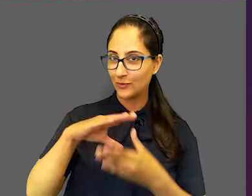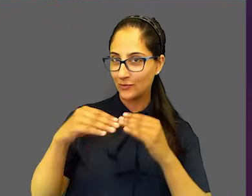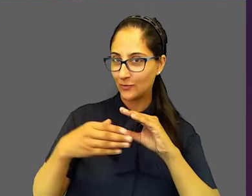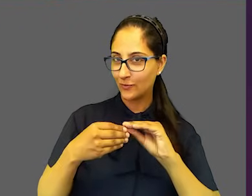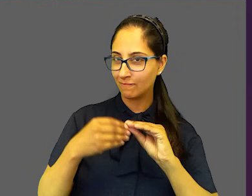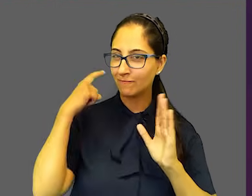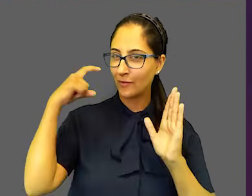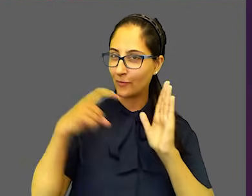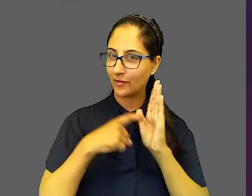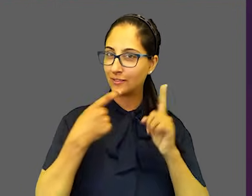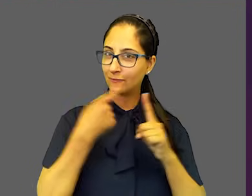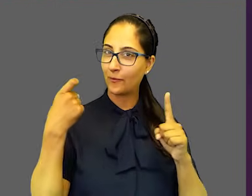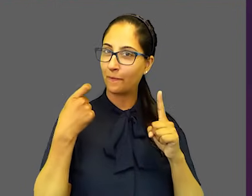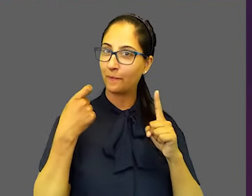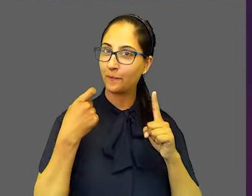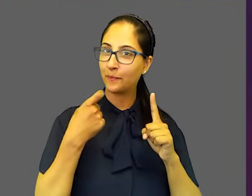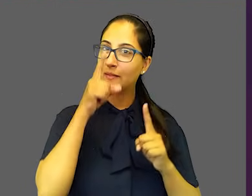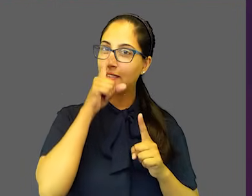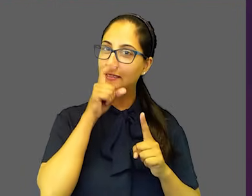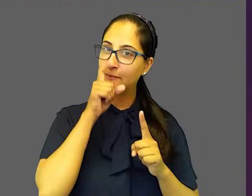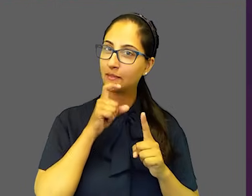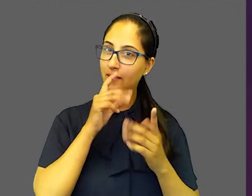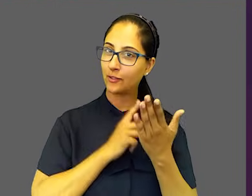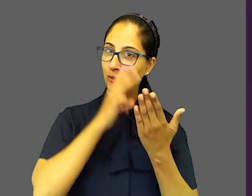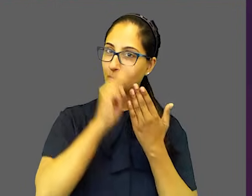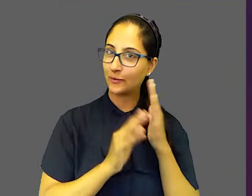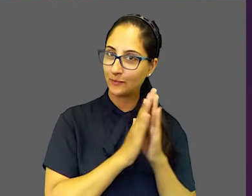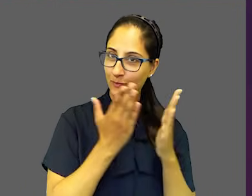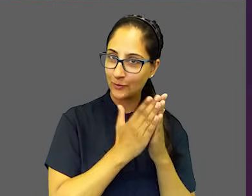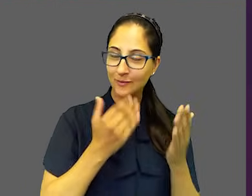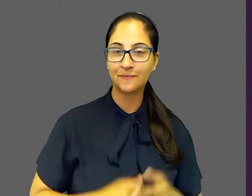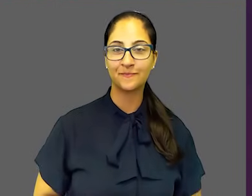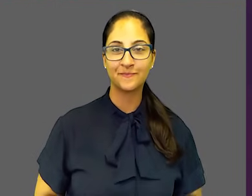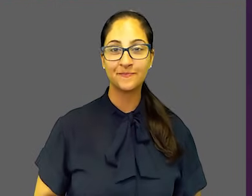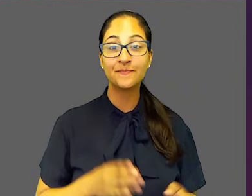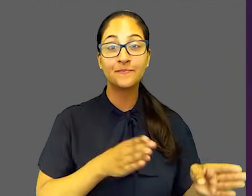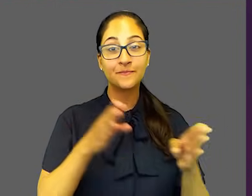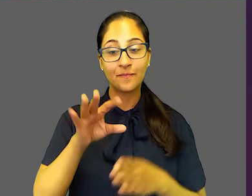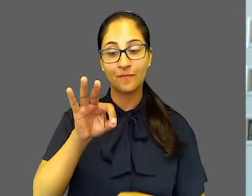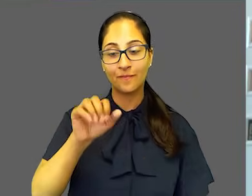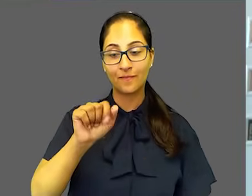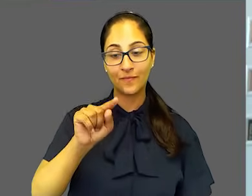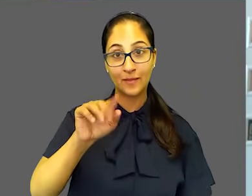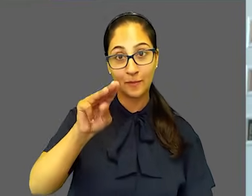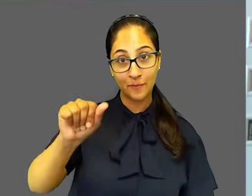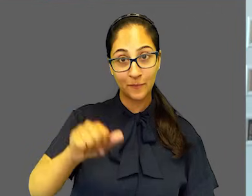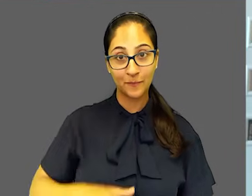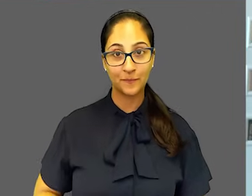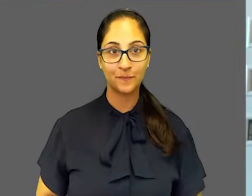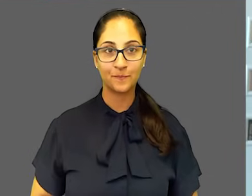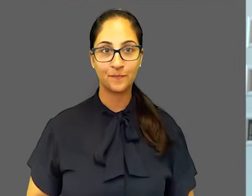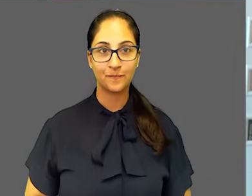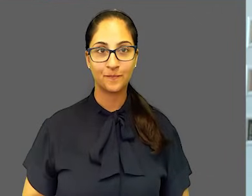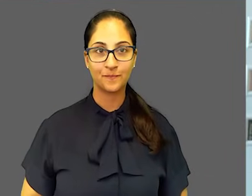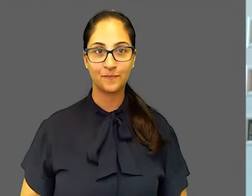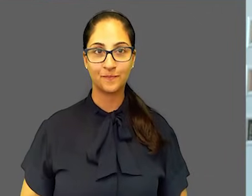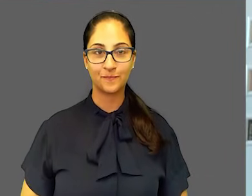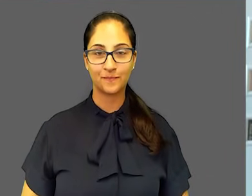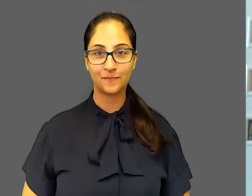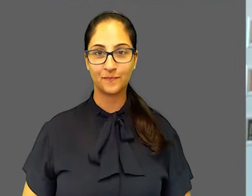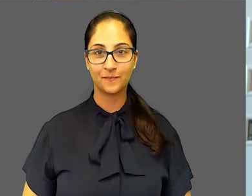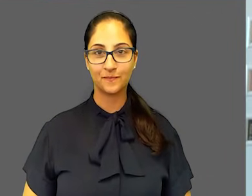one of our modules. Fatima, how about you? Yeah,